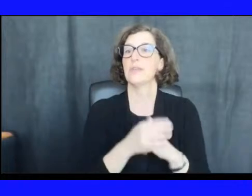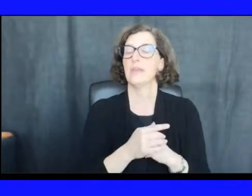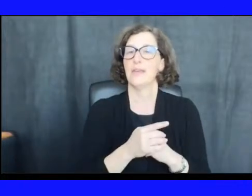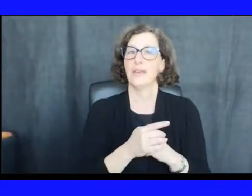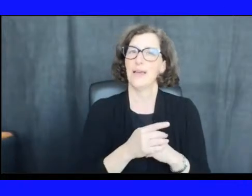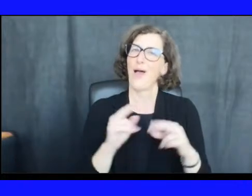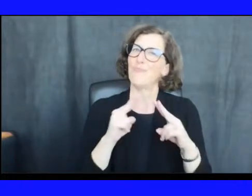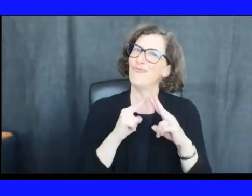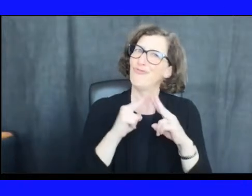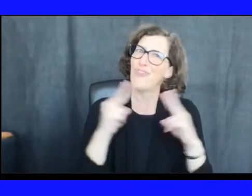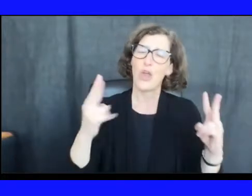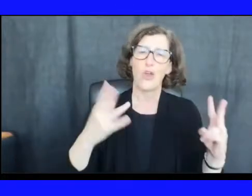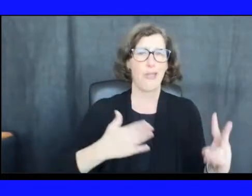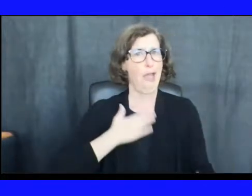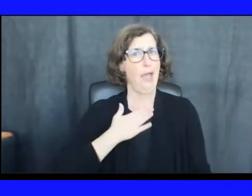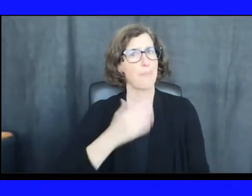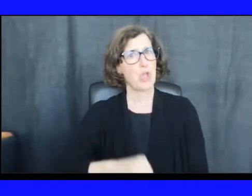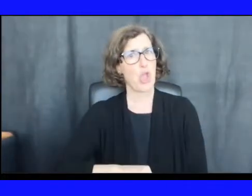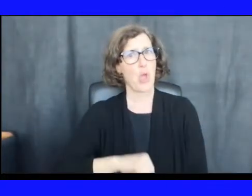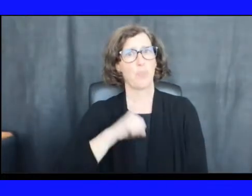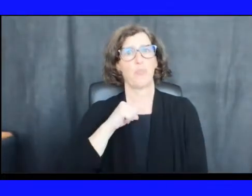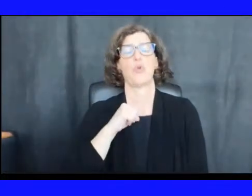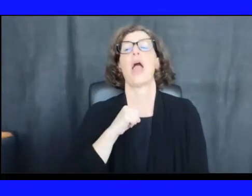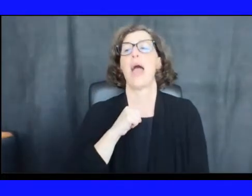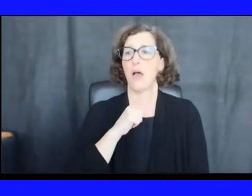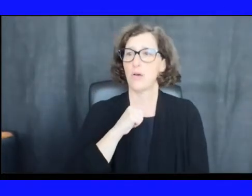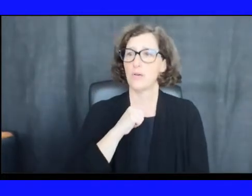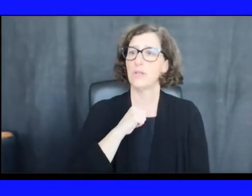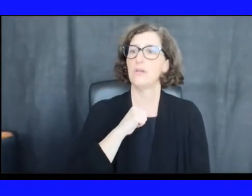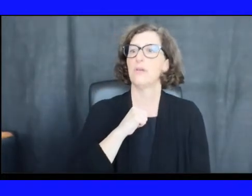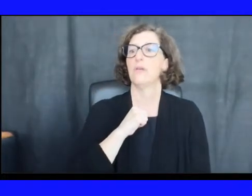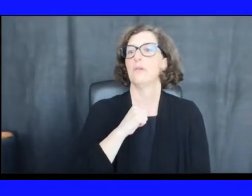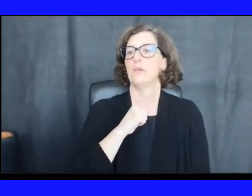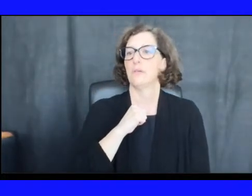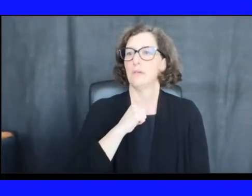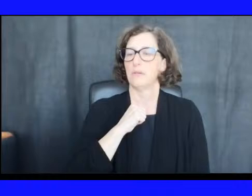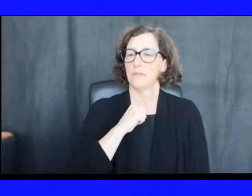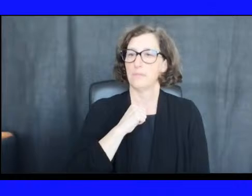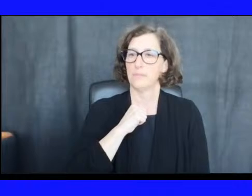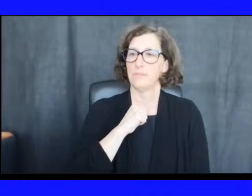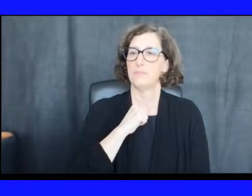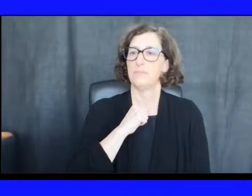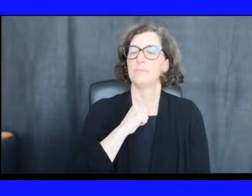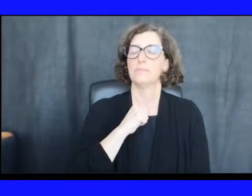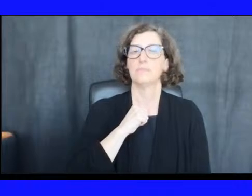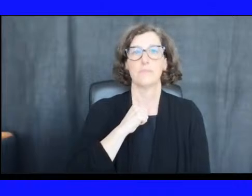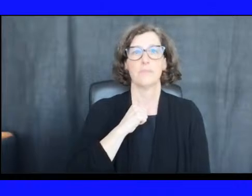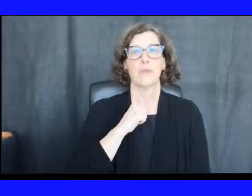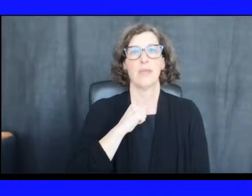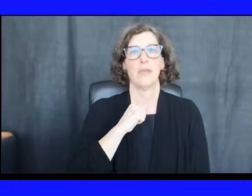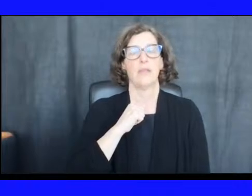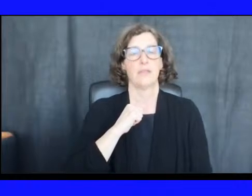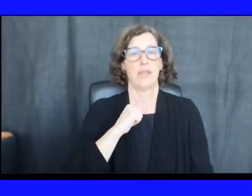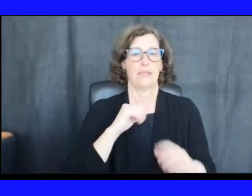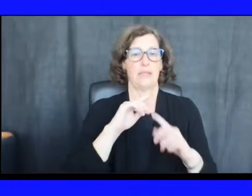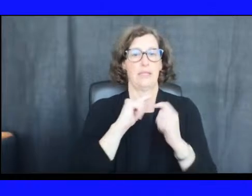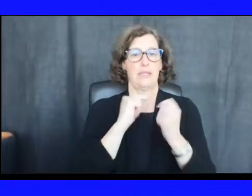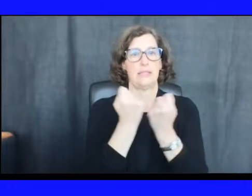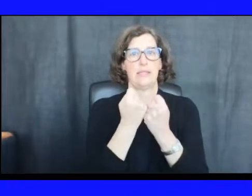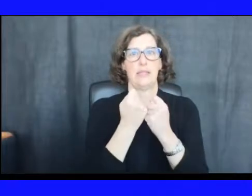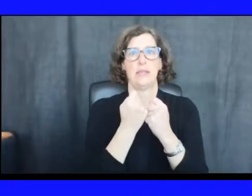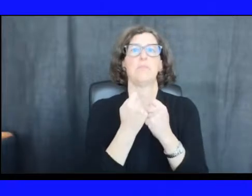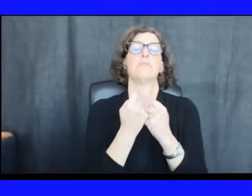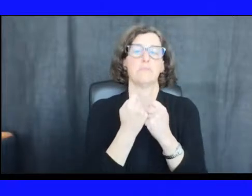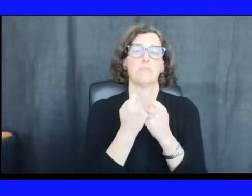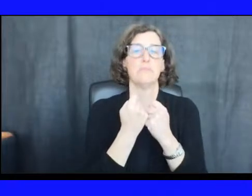of these population health dashboards can be stratified by race, ethnicity, language, and that was our target,